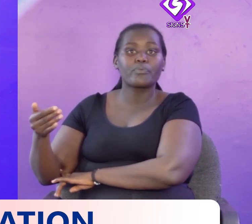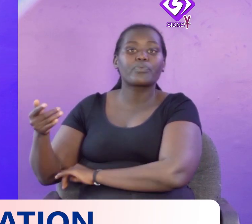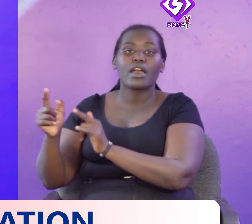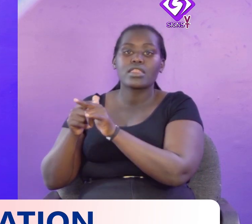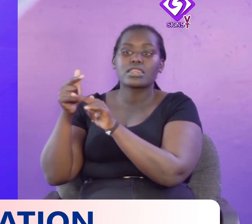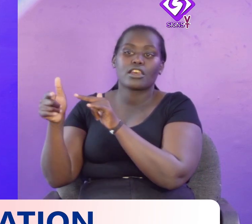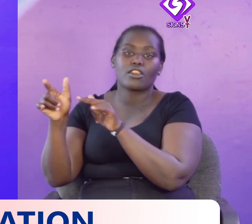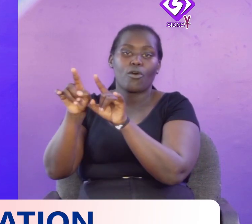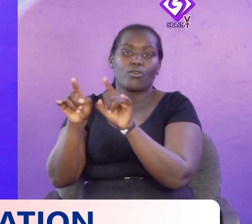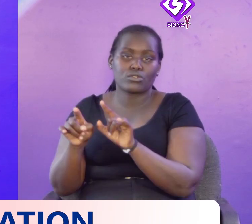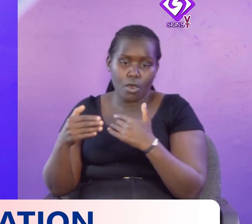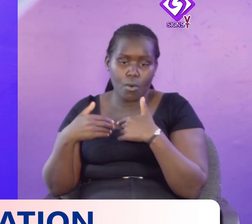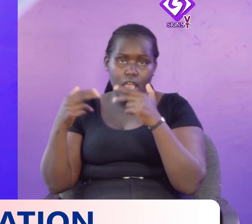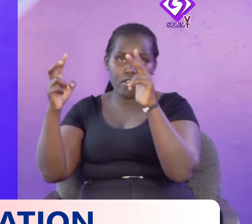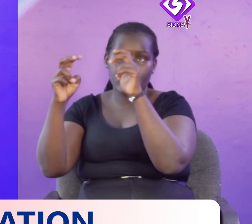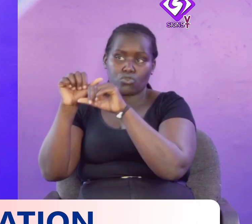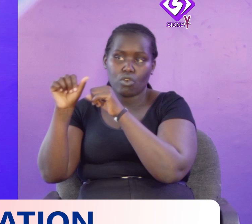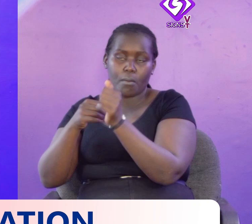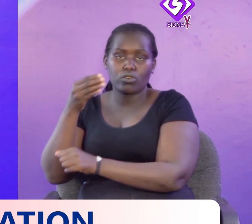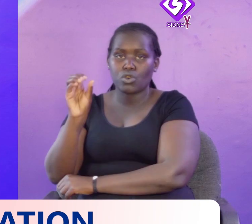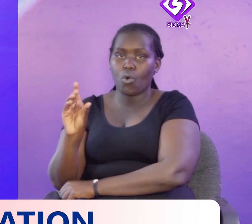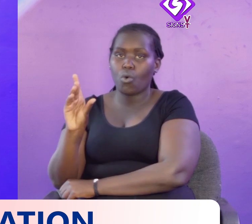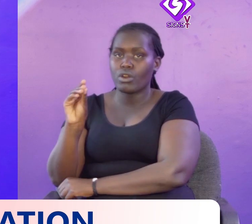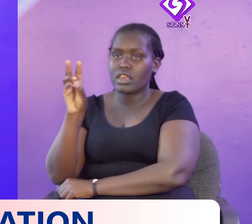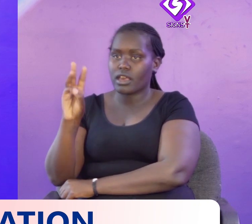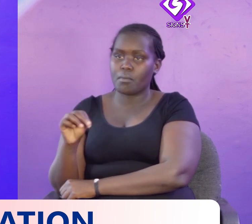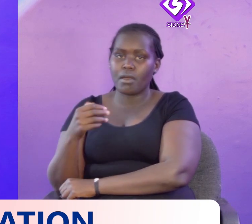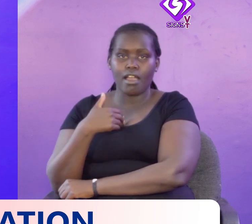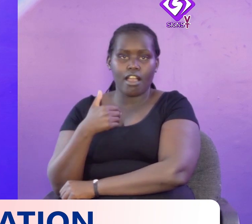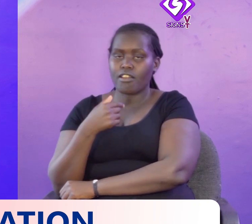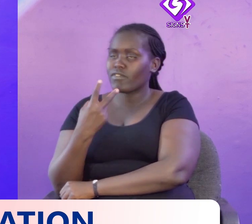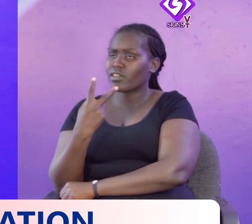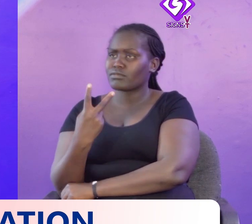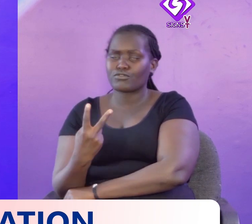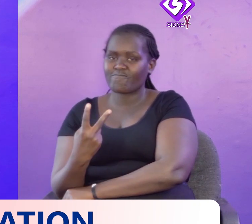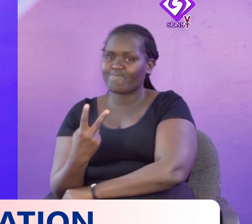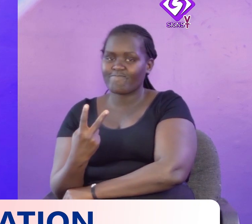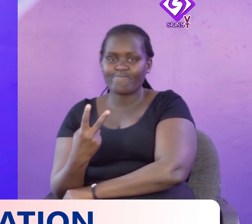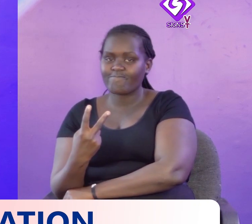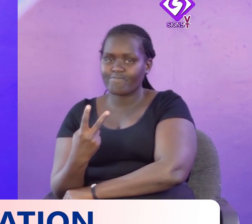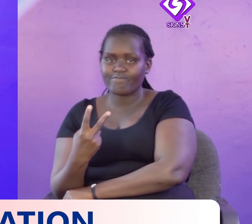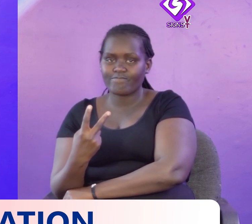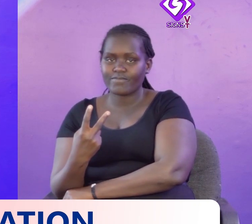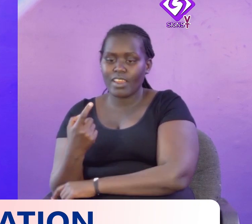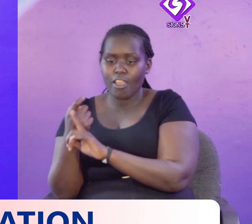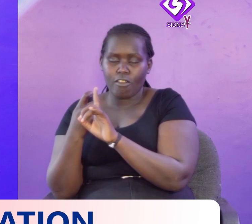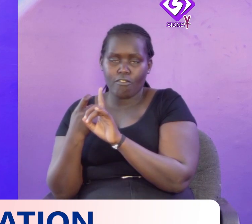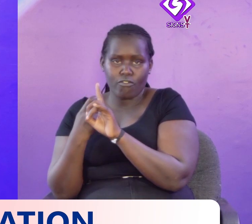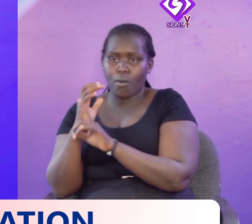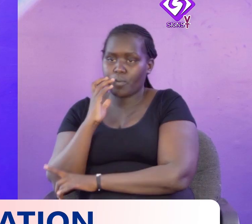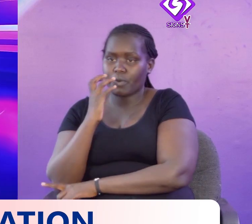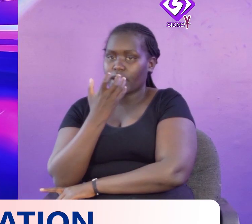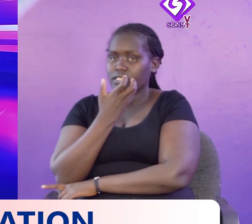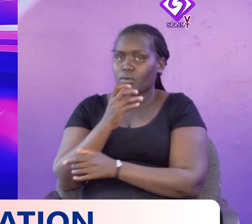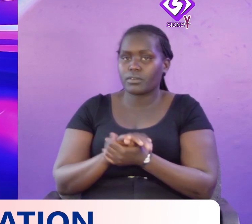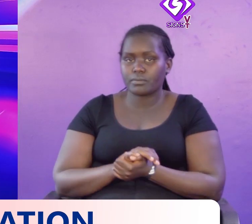again, there is the issue of ODM having two camps. I don't know if you've heard that. Yes. Yes, it came from Rigathi